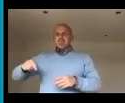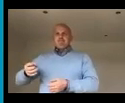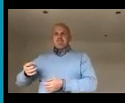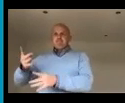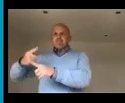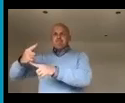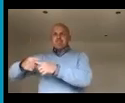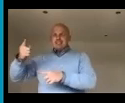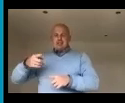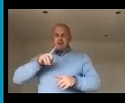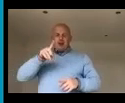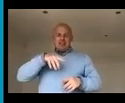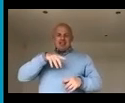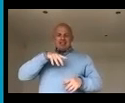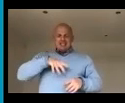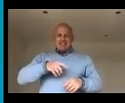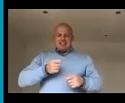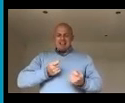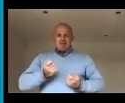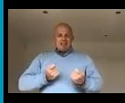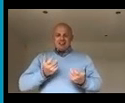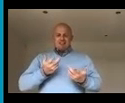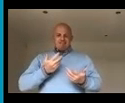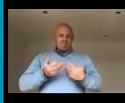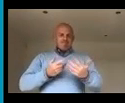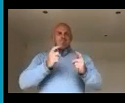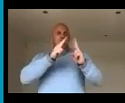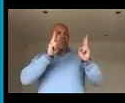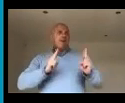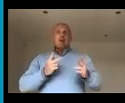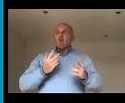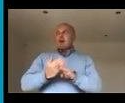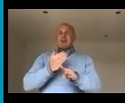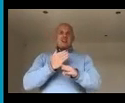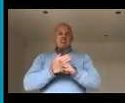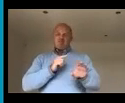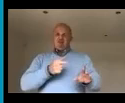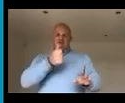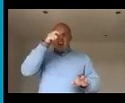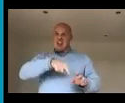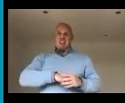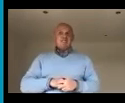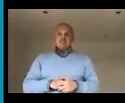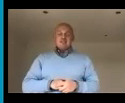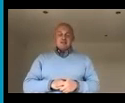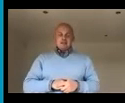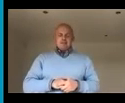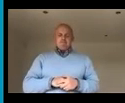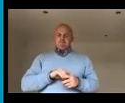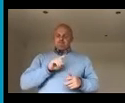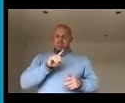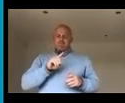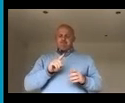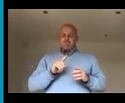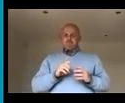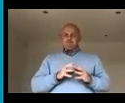cover the costs of running the building, running activities, then that's fine. Now, there is a gap here, and there's a